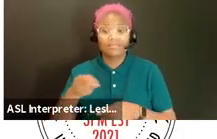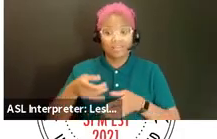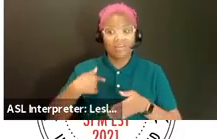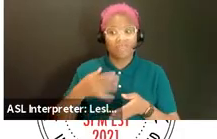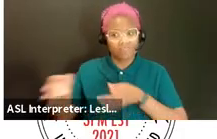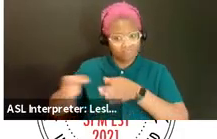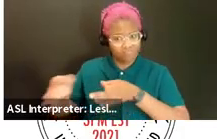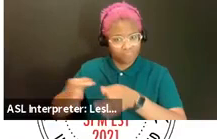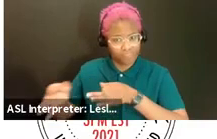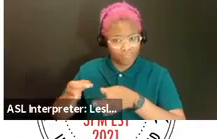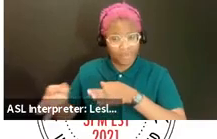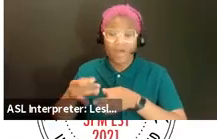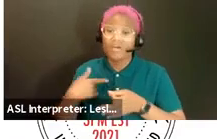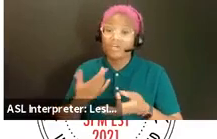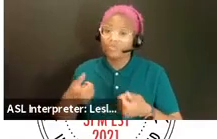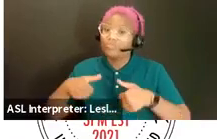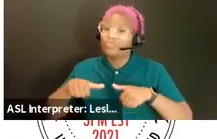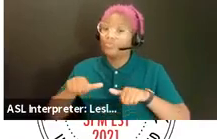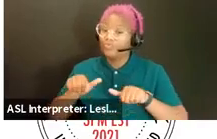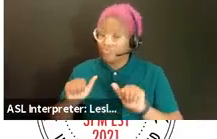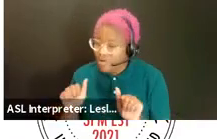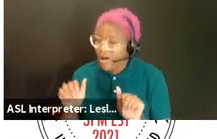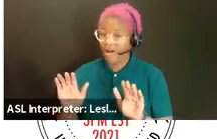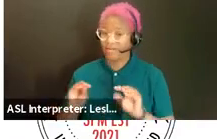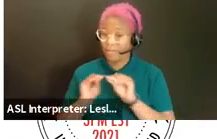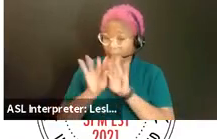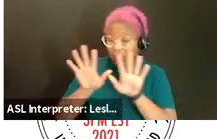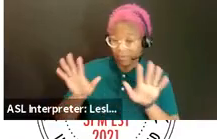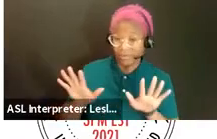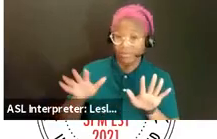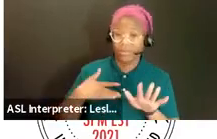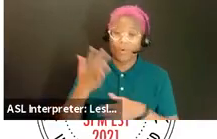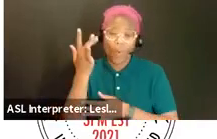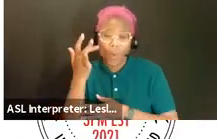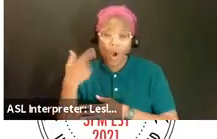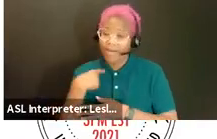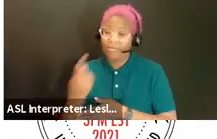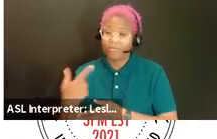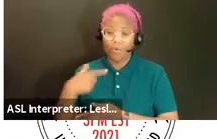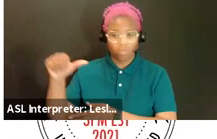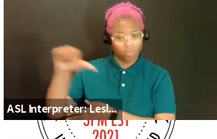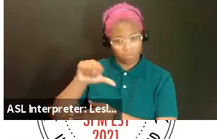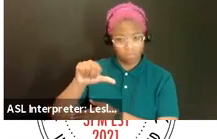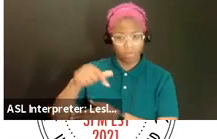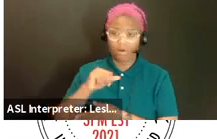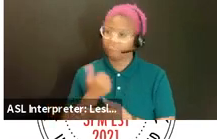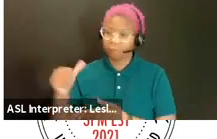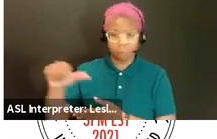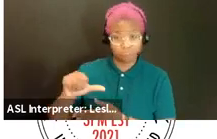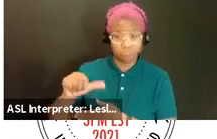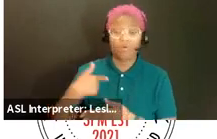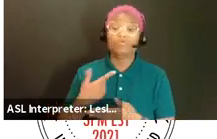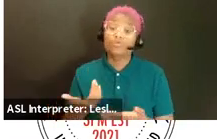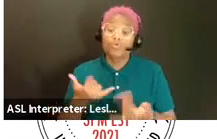go back to a petitioner with a denial or a request for evidence, and that those not be frivolous. So they're under kind of a